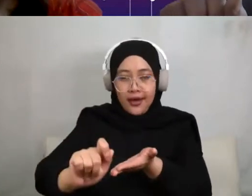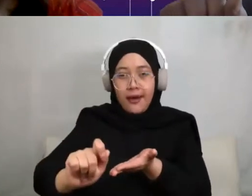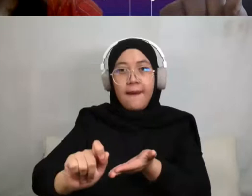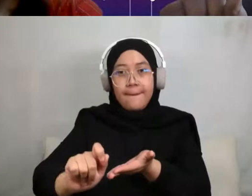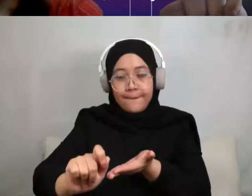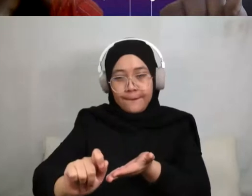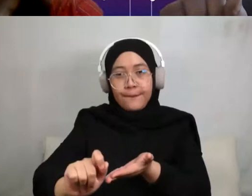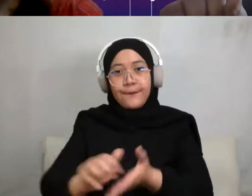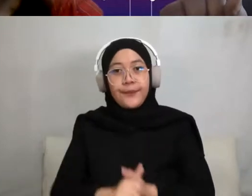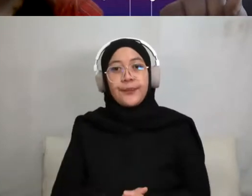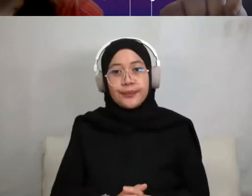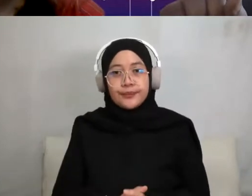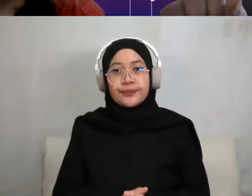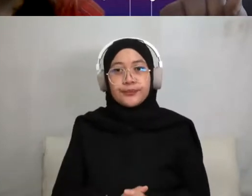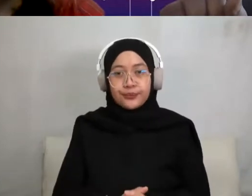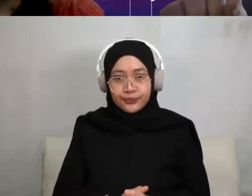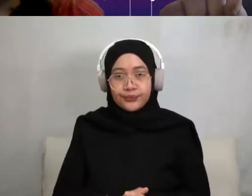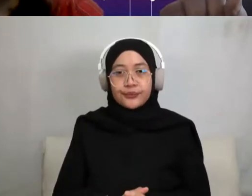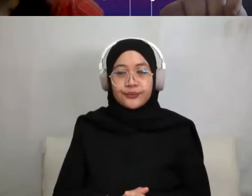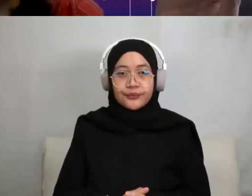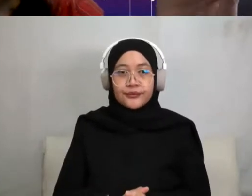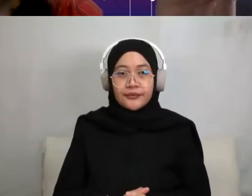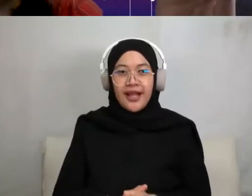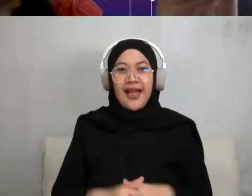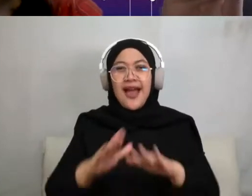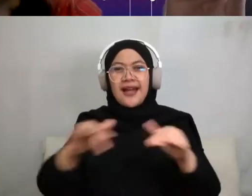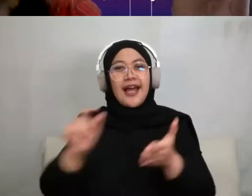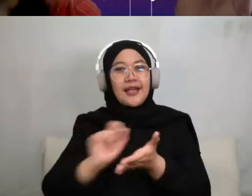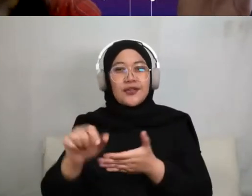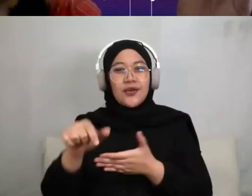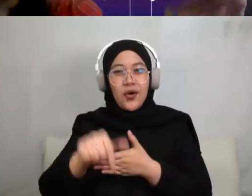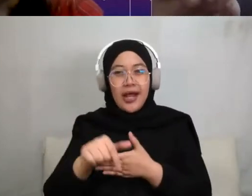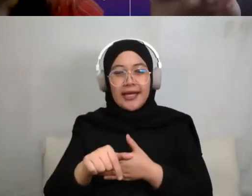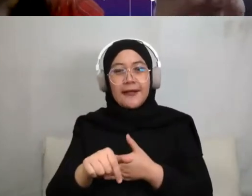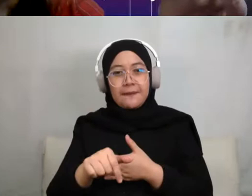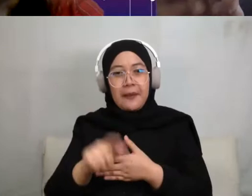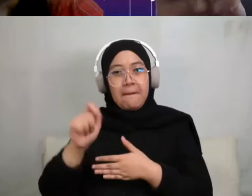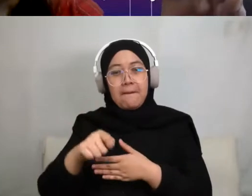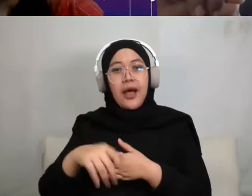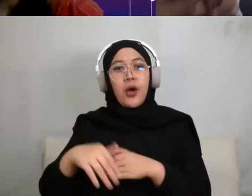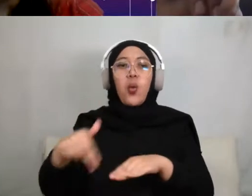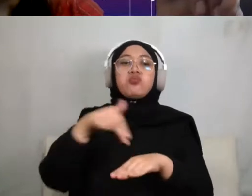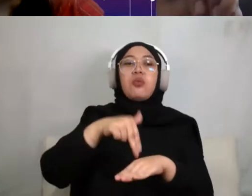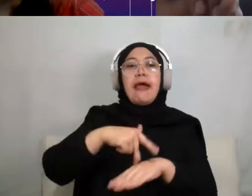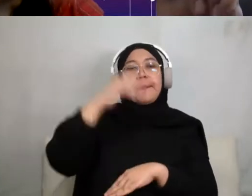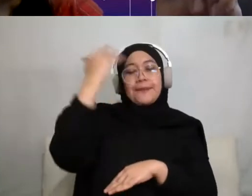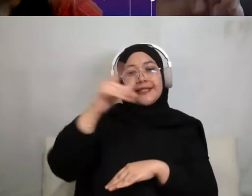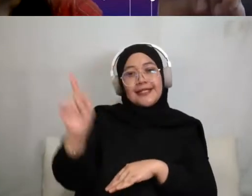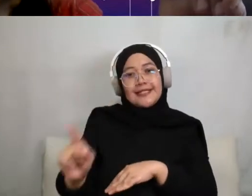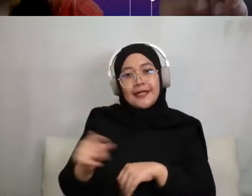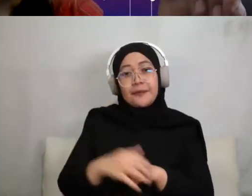and to travel through these AC buses with the same ticket fares. So the difference is now you use a AC